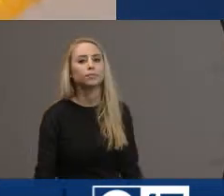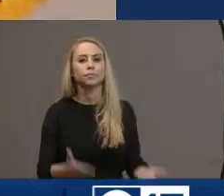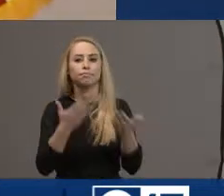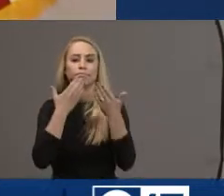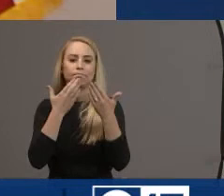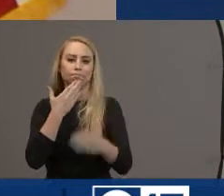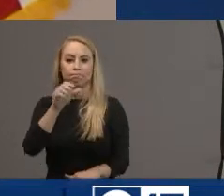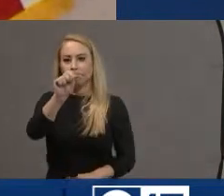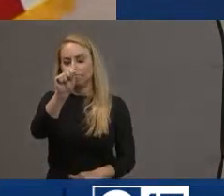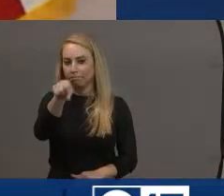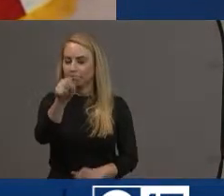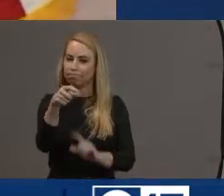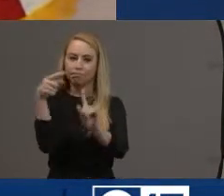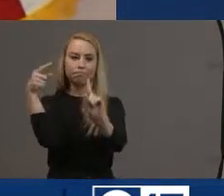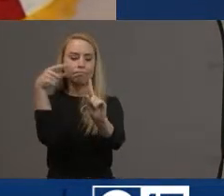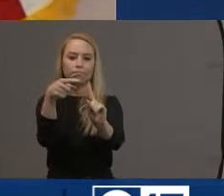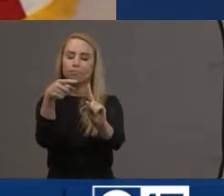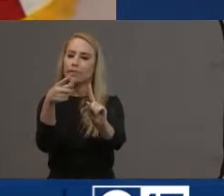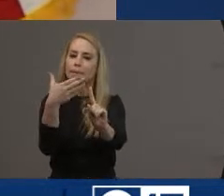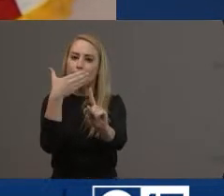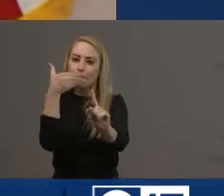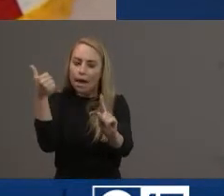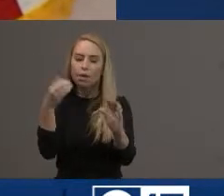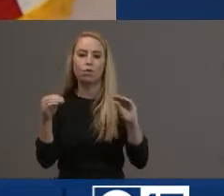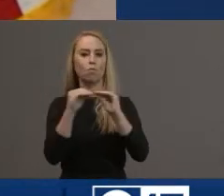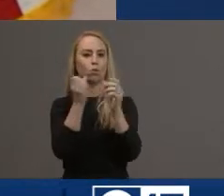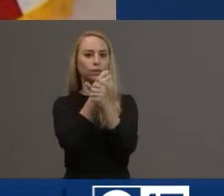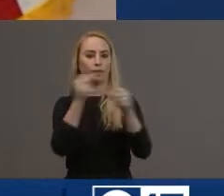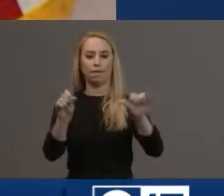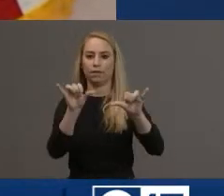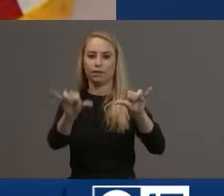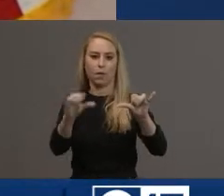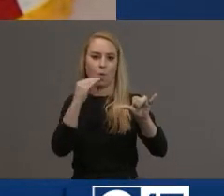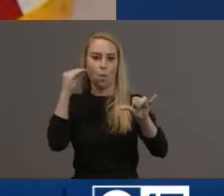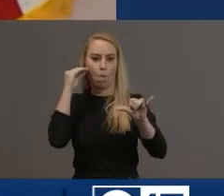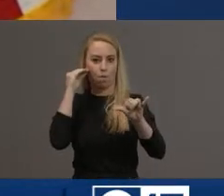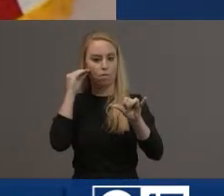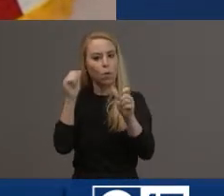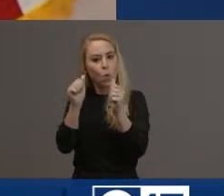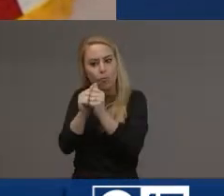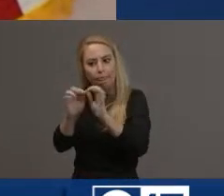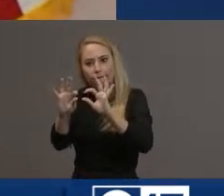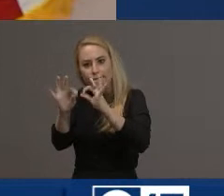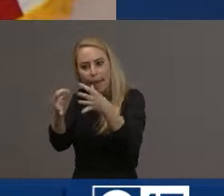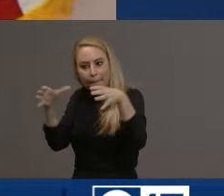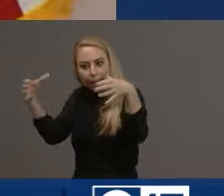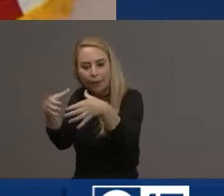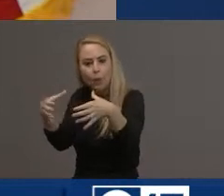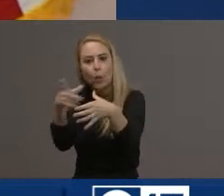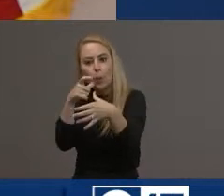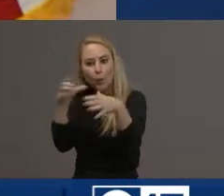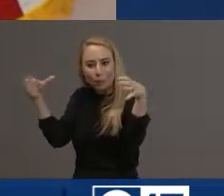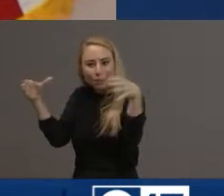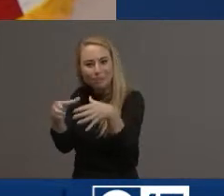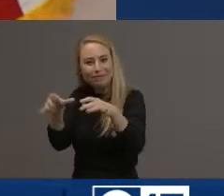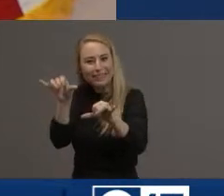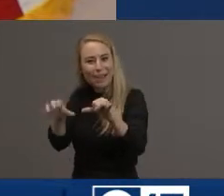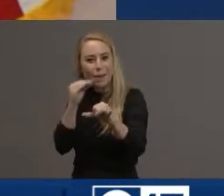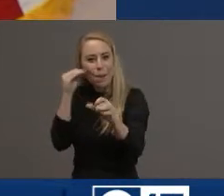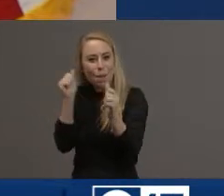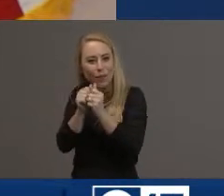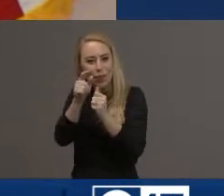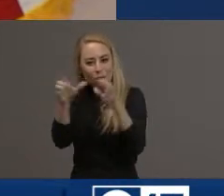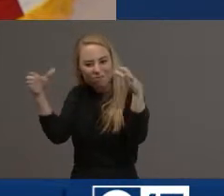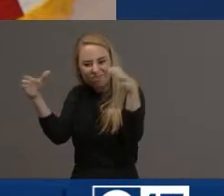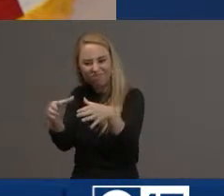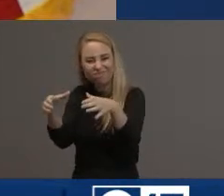you are safer at home with your household contacts. We like to call them your quarantine pod.